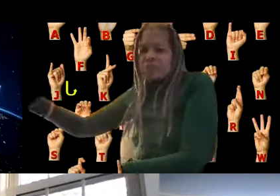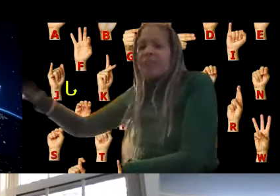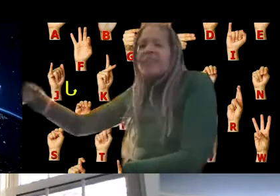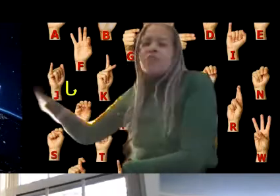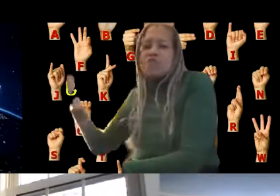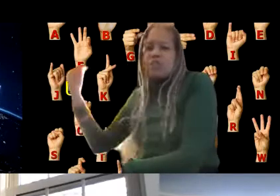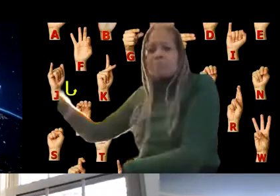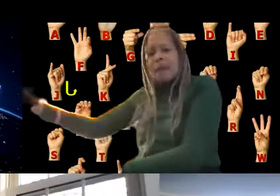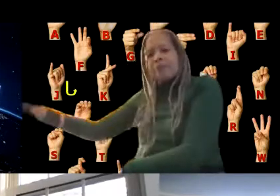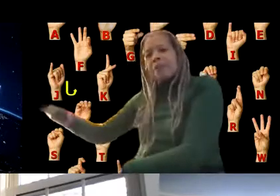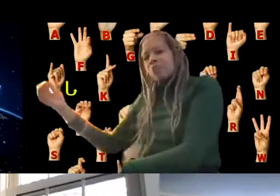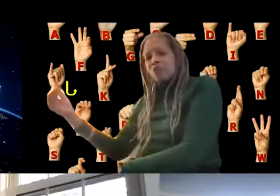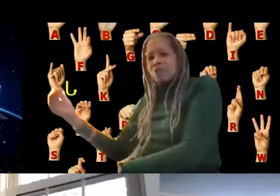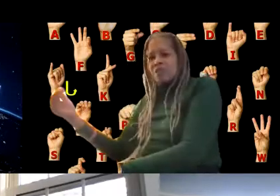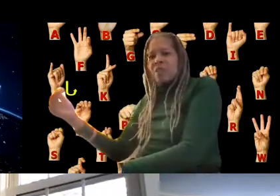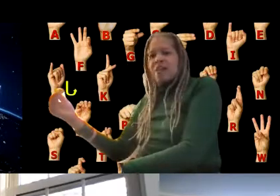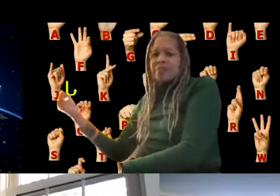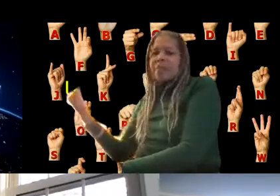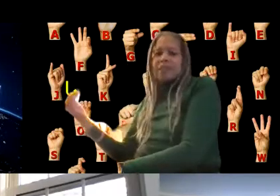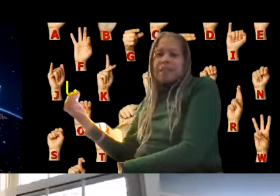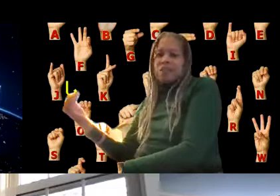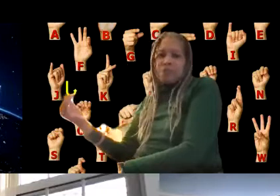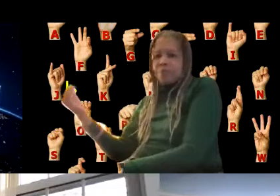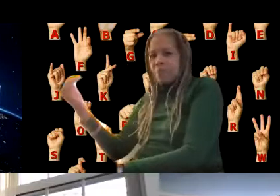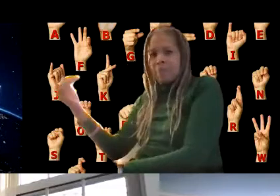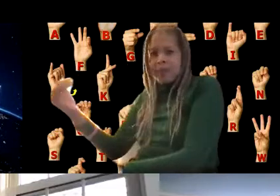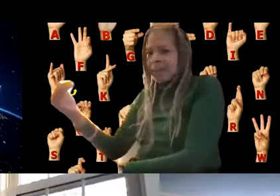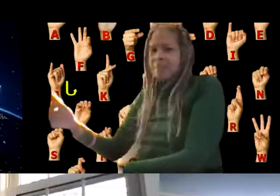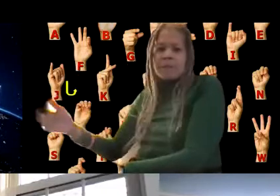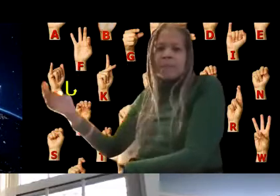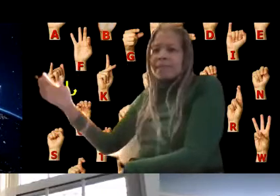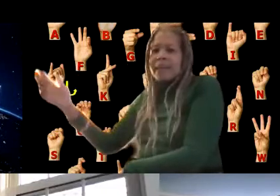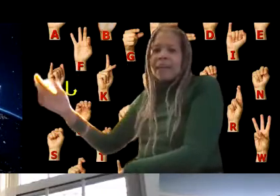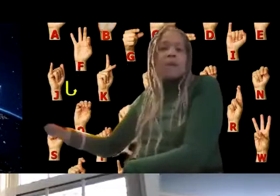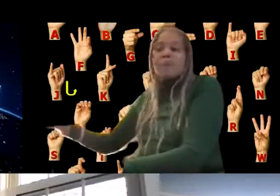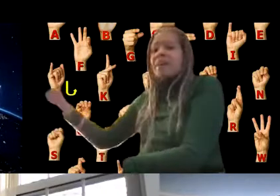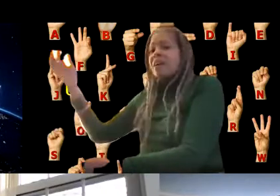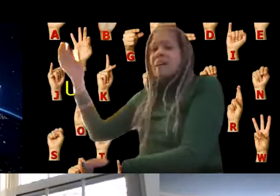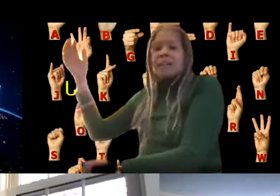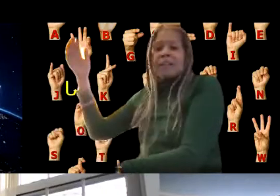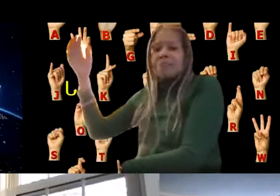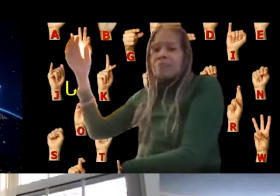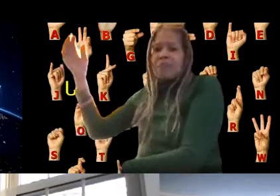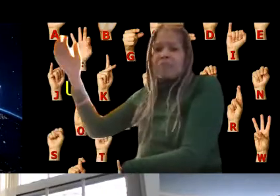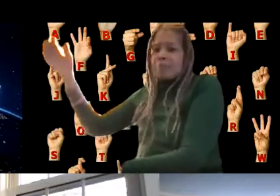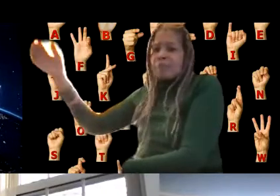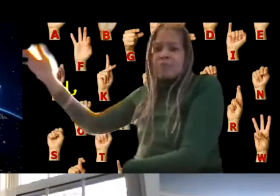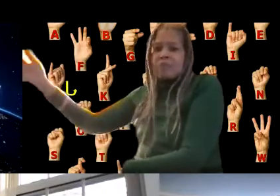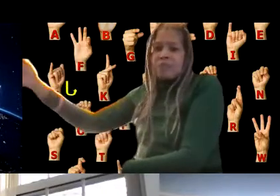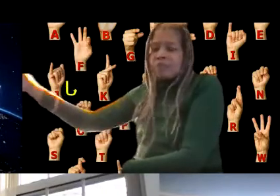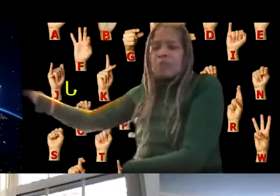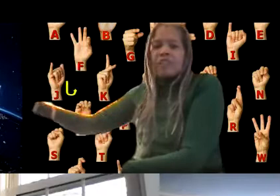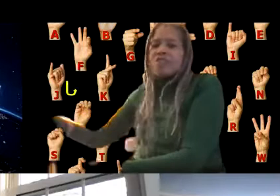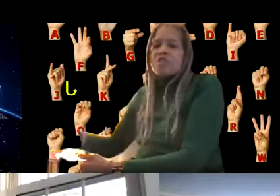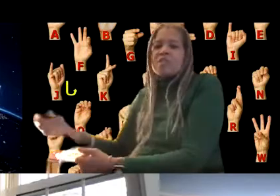or son, that he or she could marry this person that's not like you. So maybe Black, maybe gay, maybe from